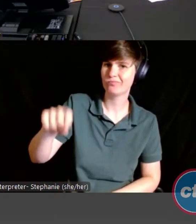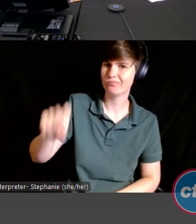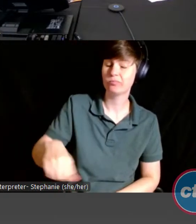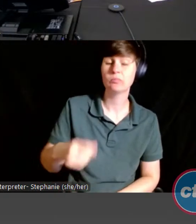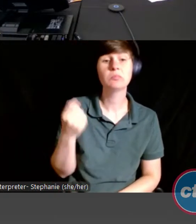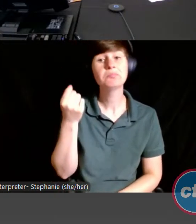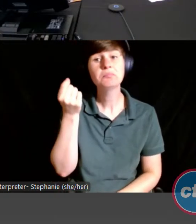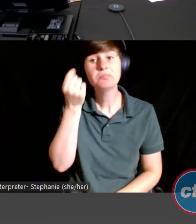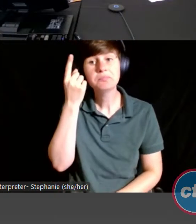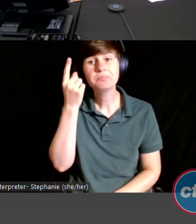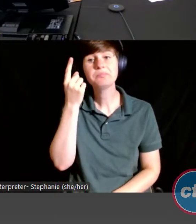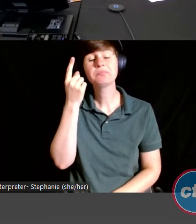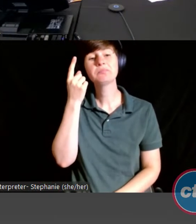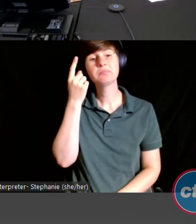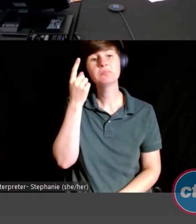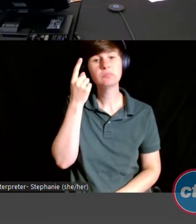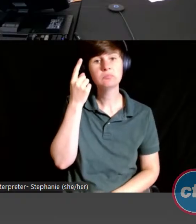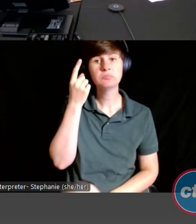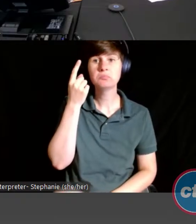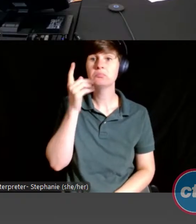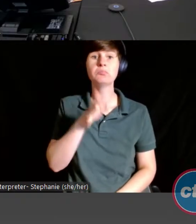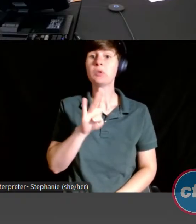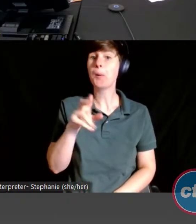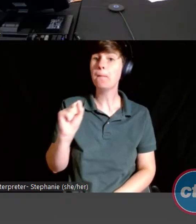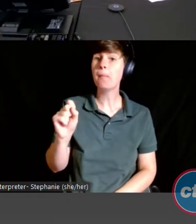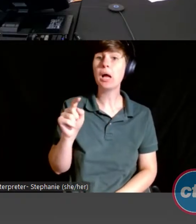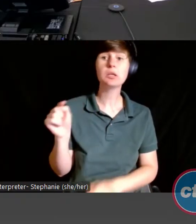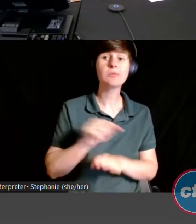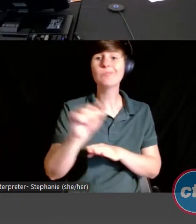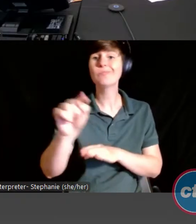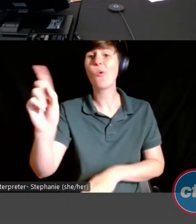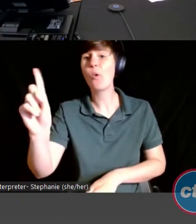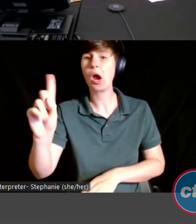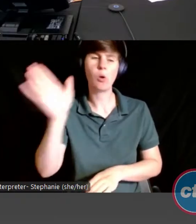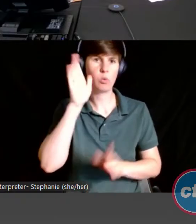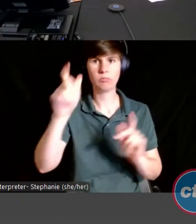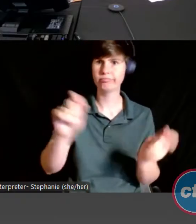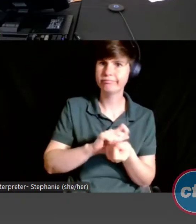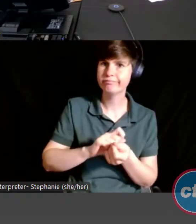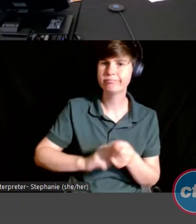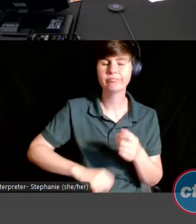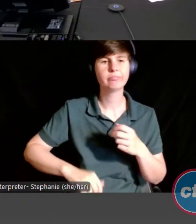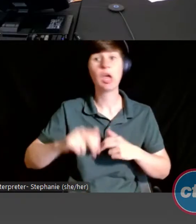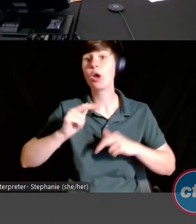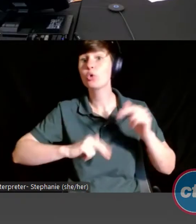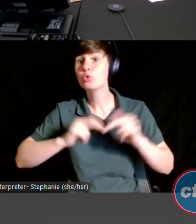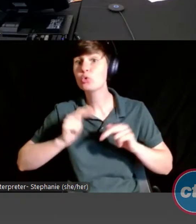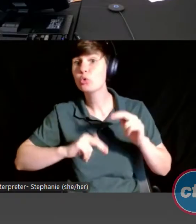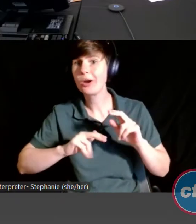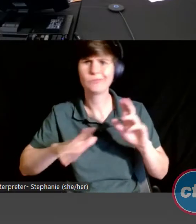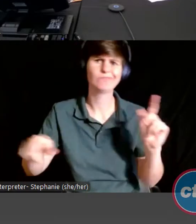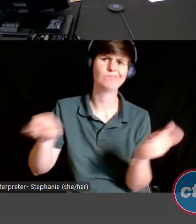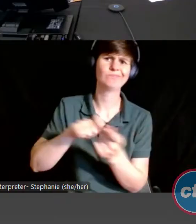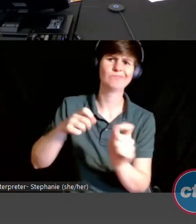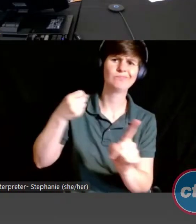because there's service changes and construction variability and detouring, a lot of